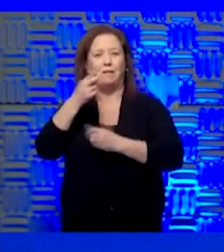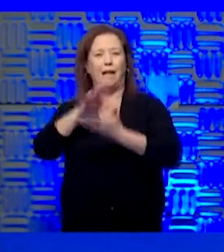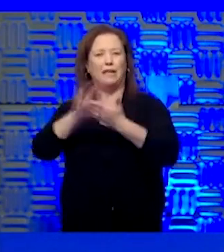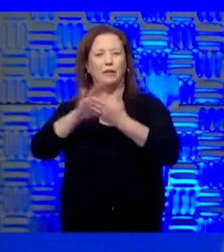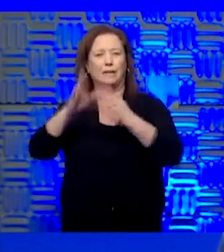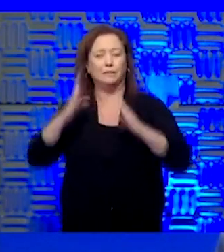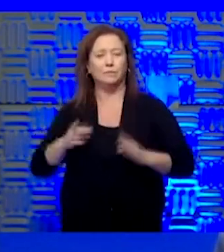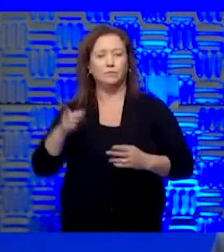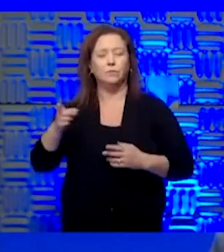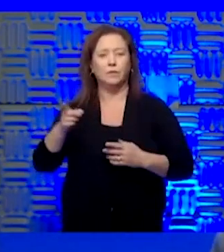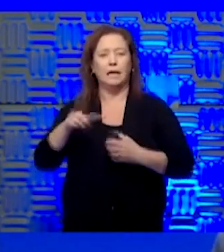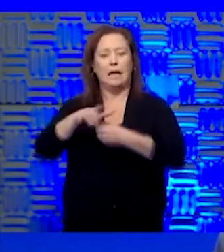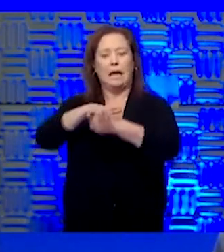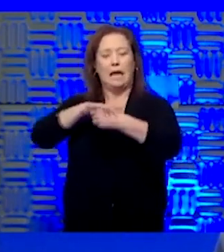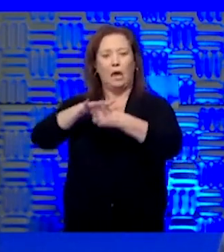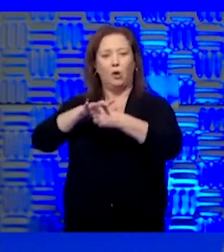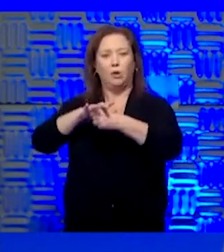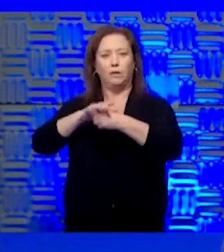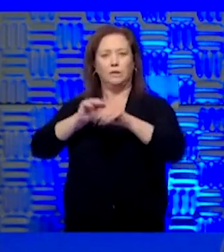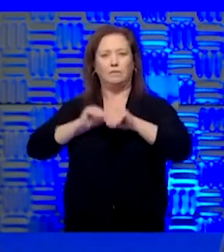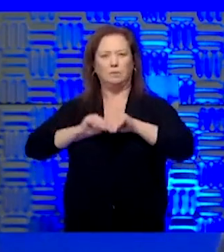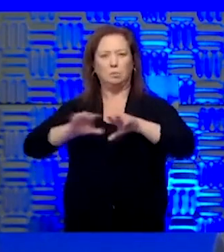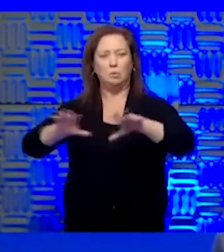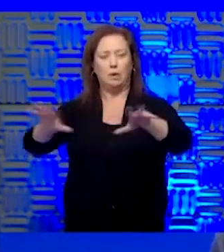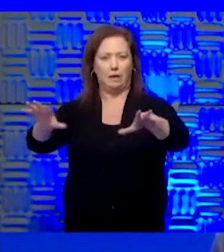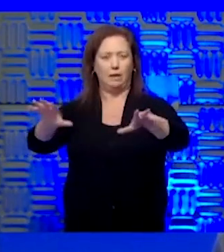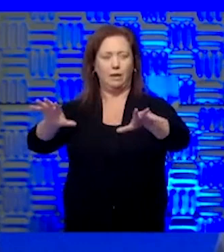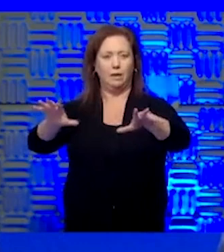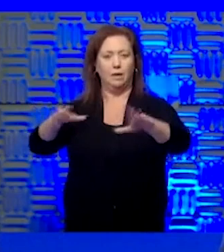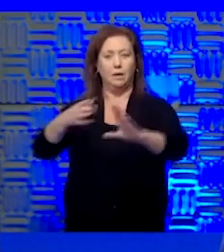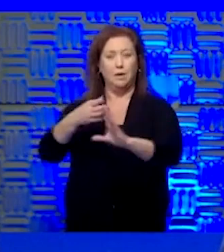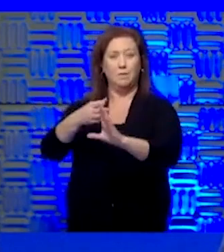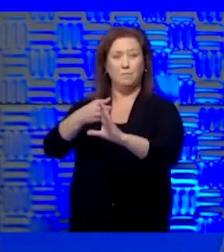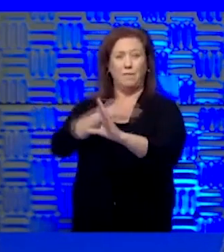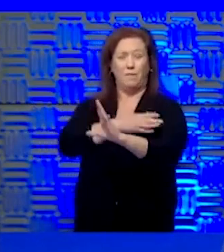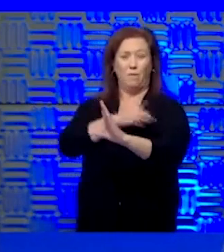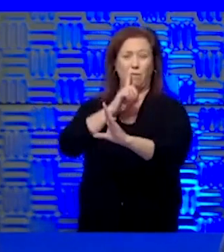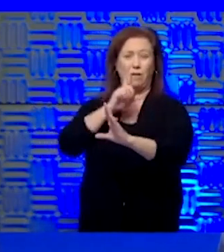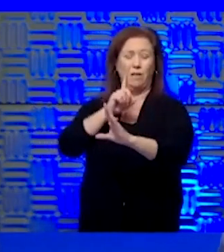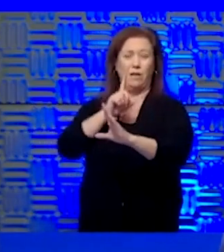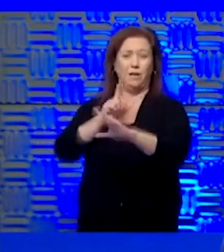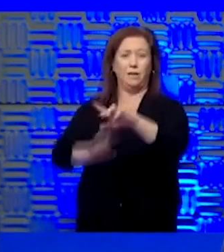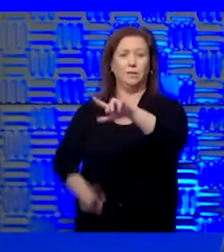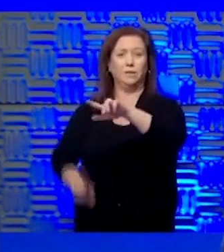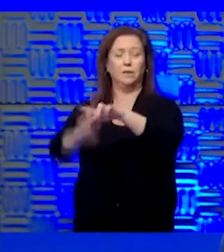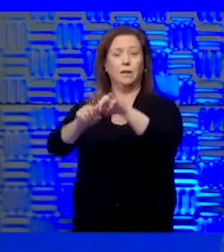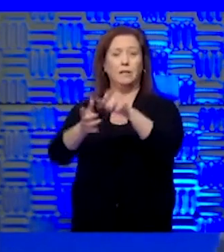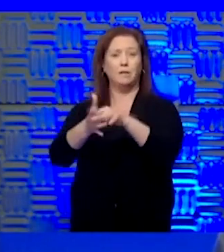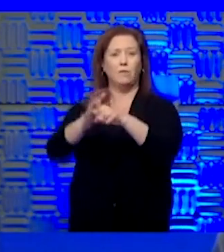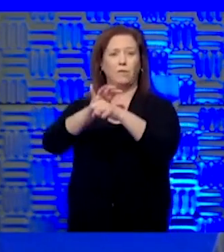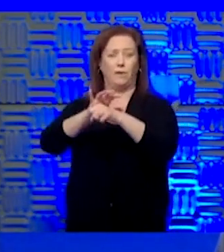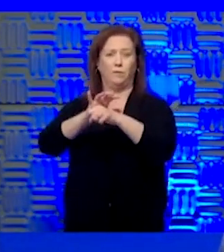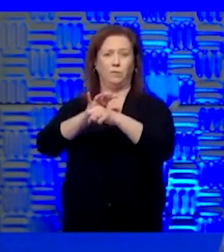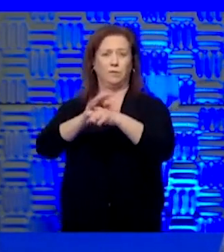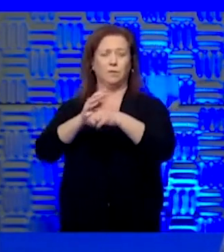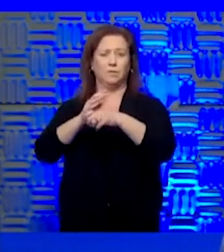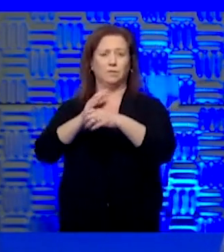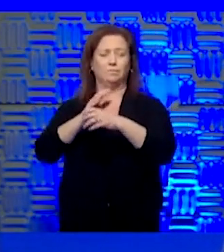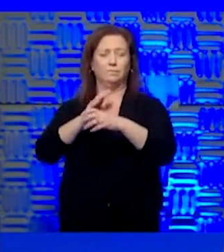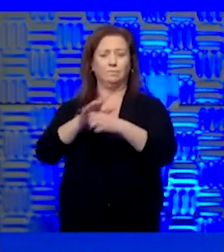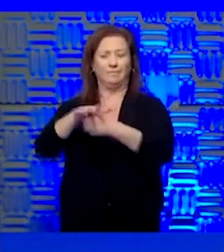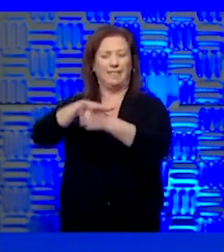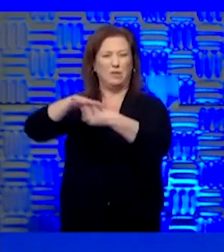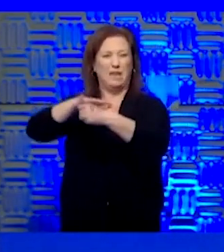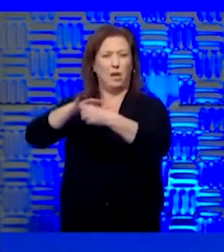being really areas of super spreading, because before it really broke out, this virus was probably going through that